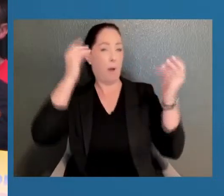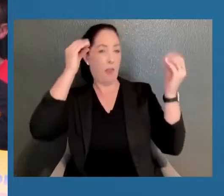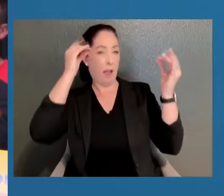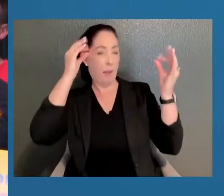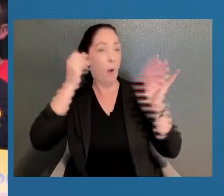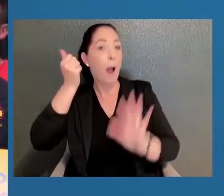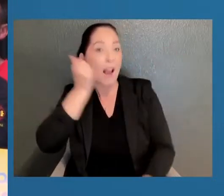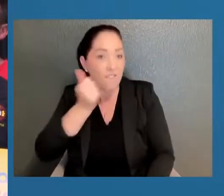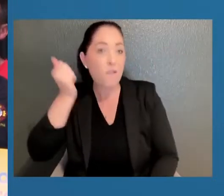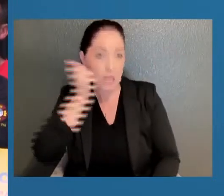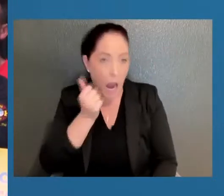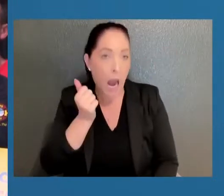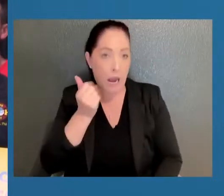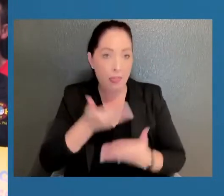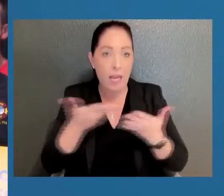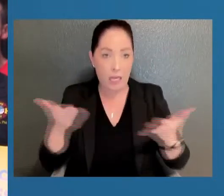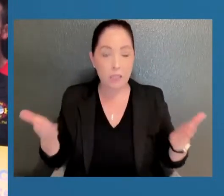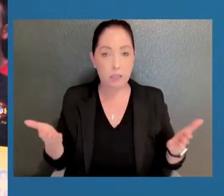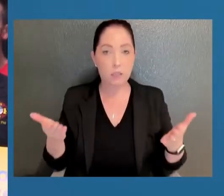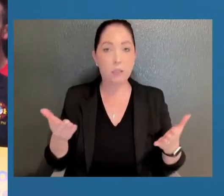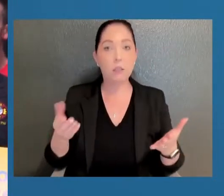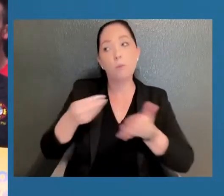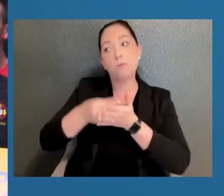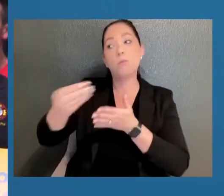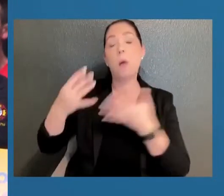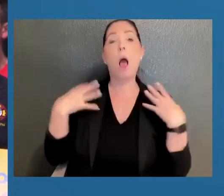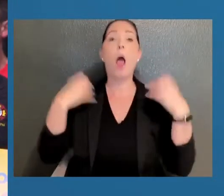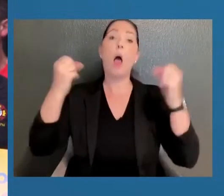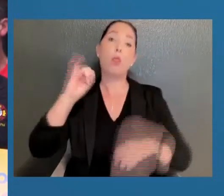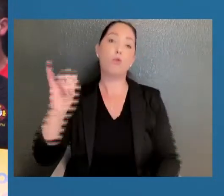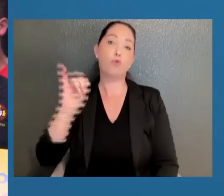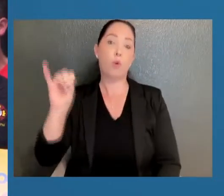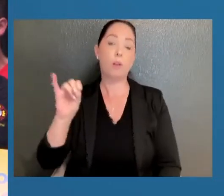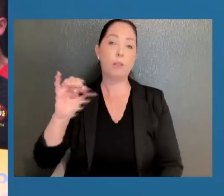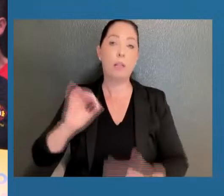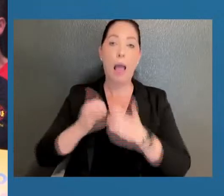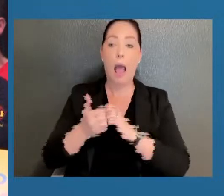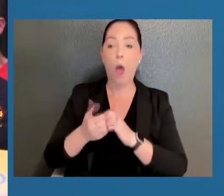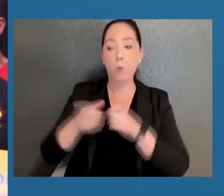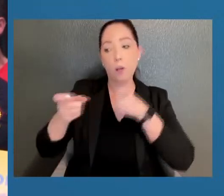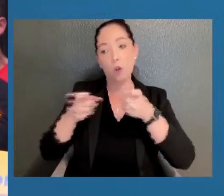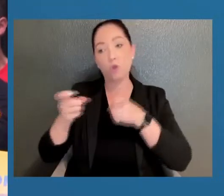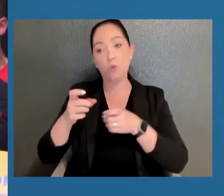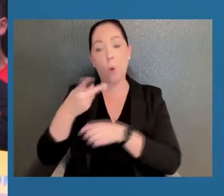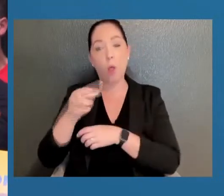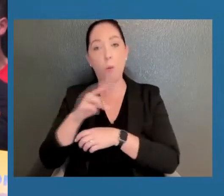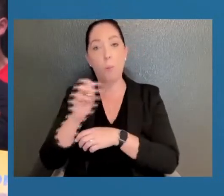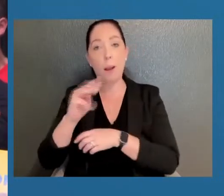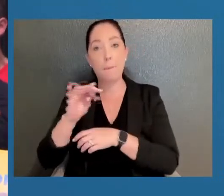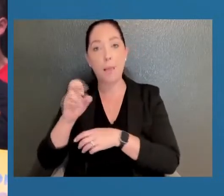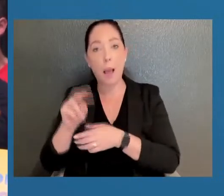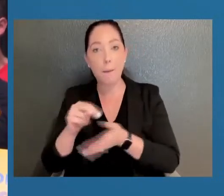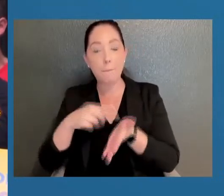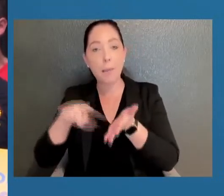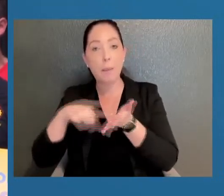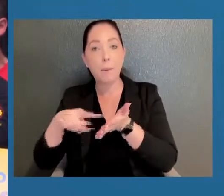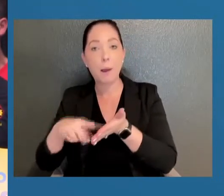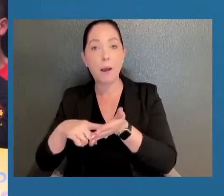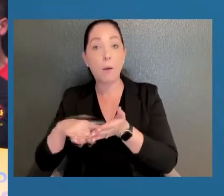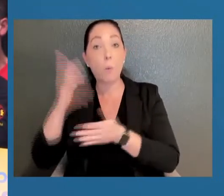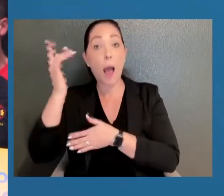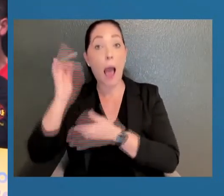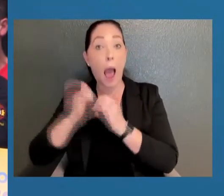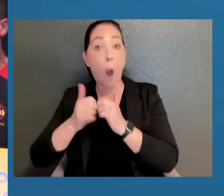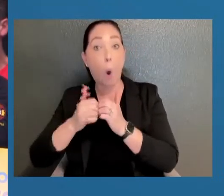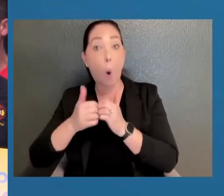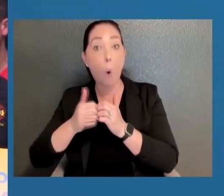it. You know, we buy health insurance. And how do we control the premium? Because the healthy people are in with the sick people. And